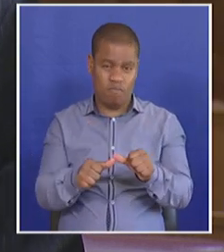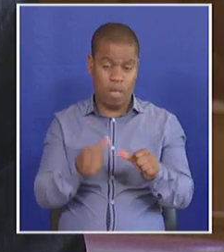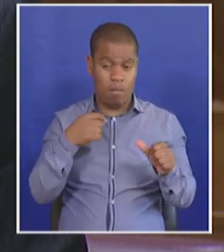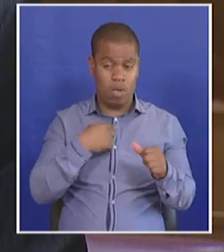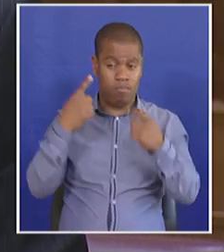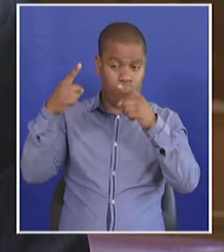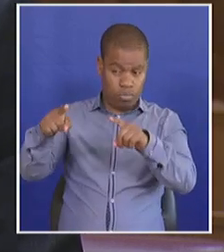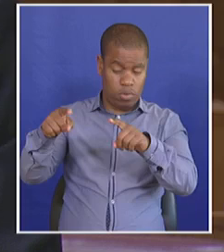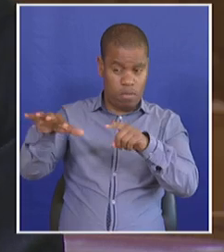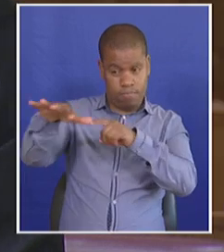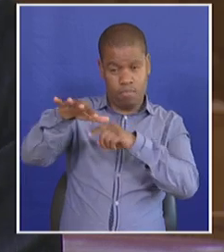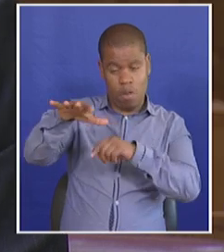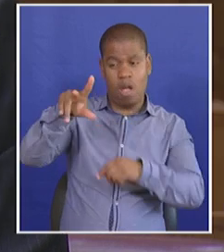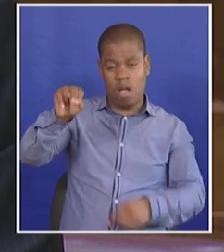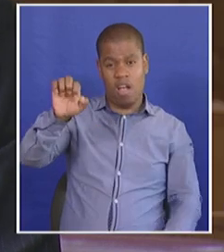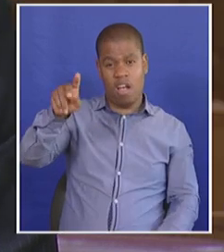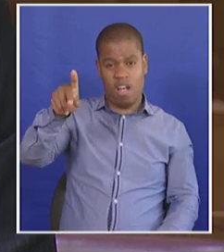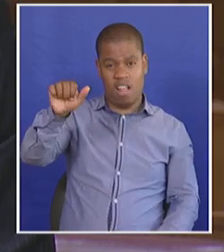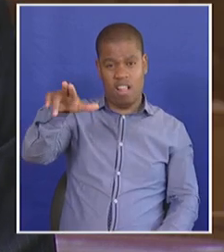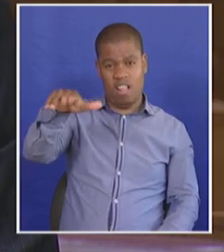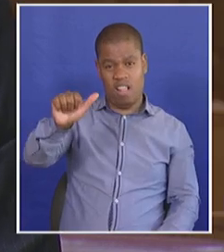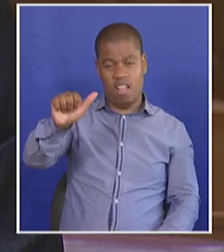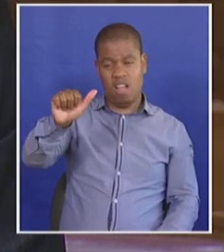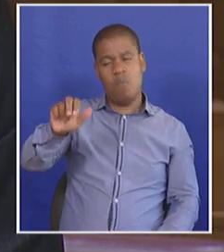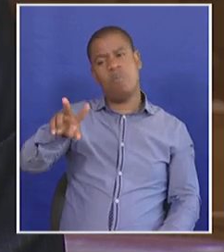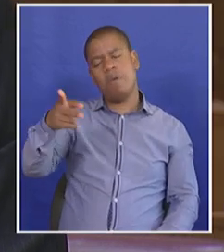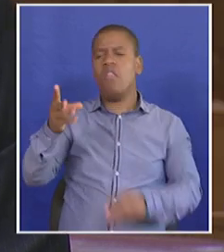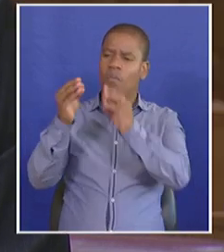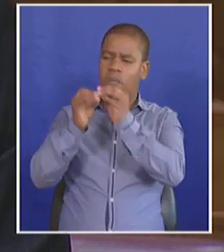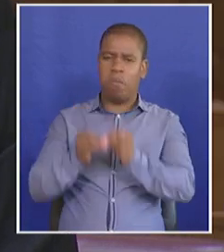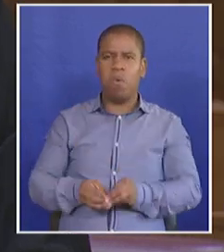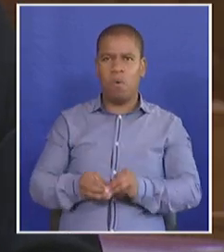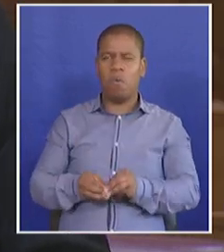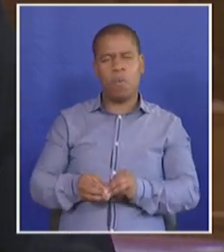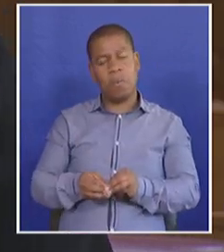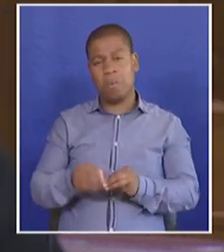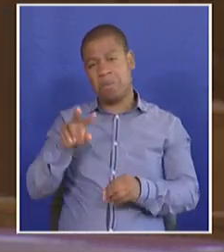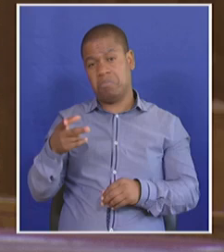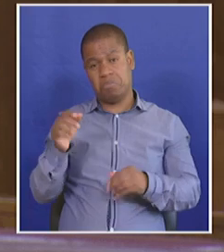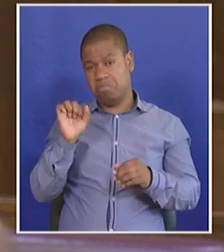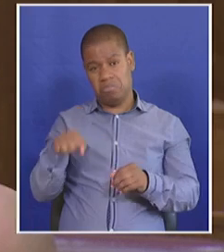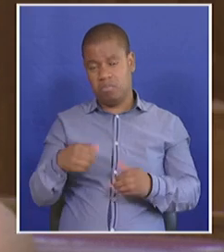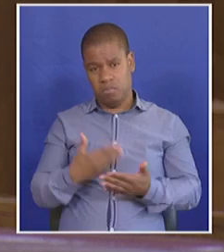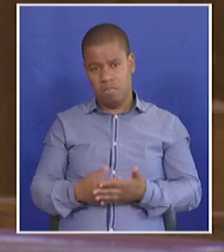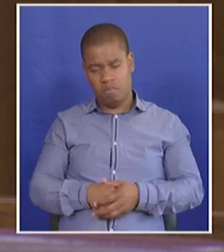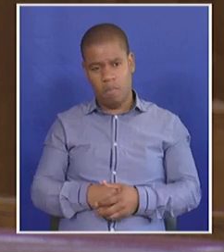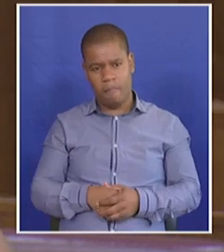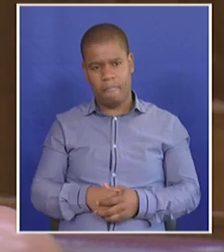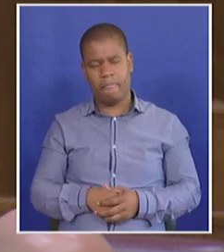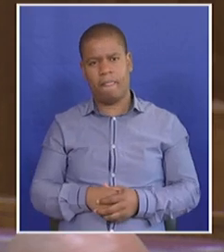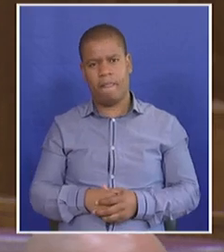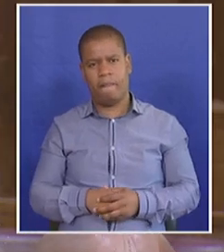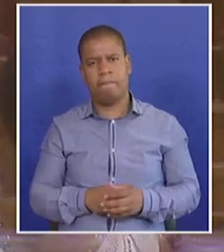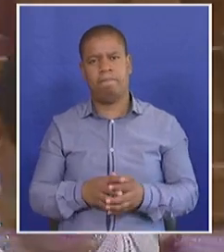and see if there's not other features that's also maybe not fire pools and things like that? Thank you. Honorable Minister.